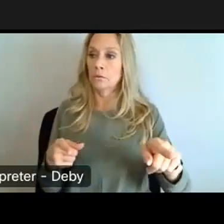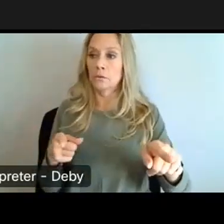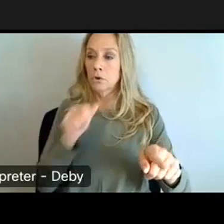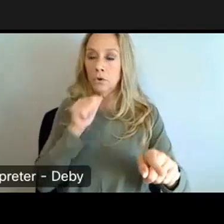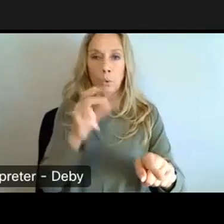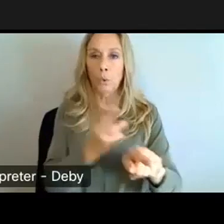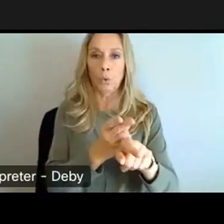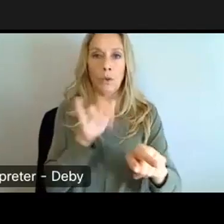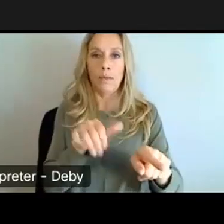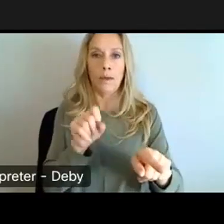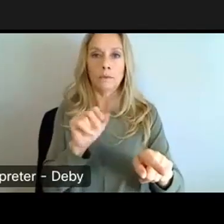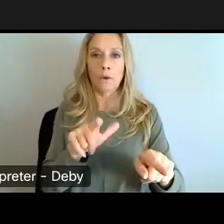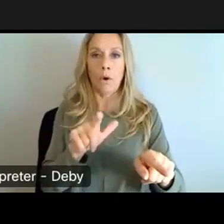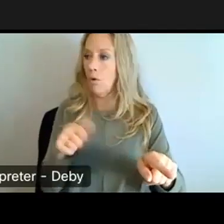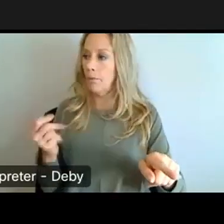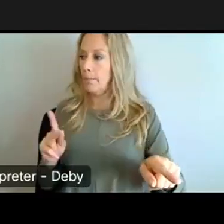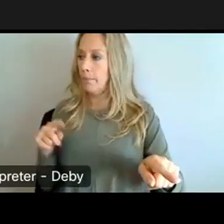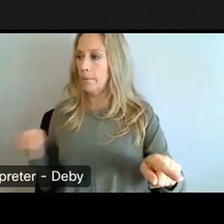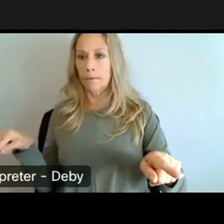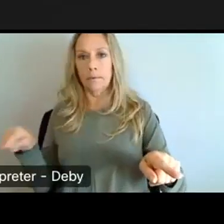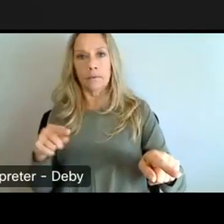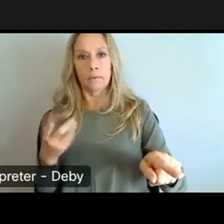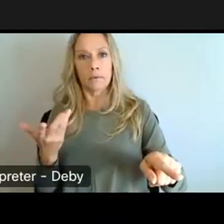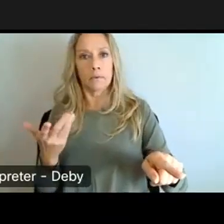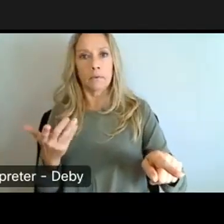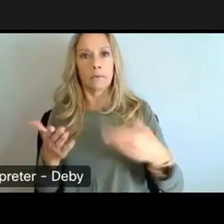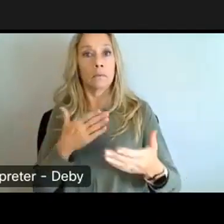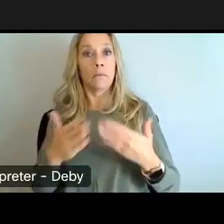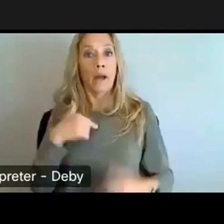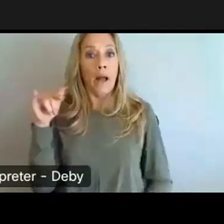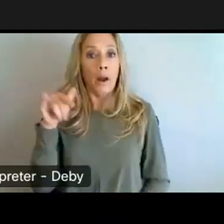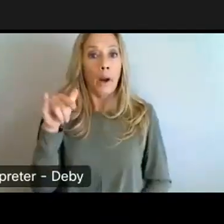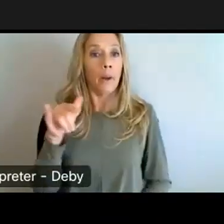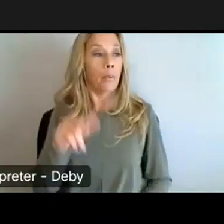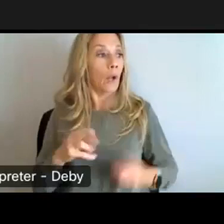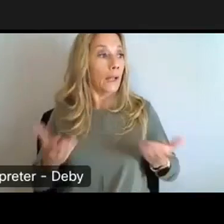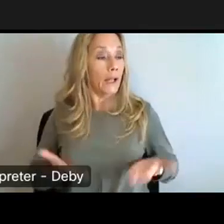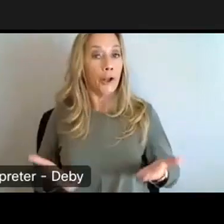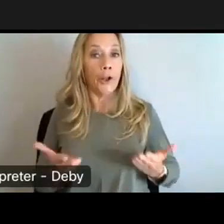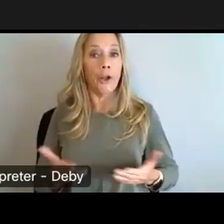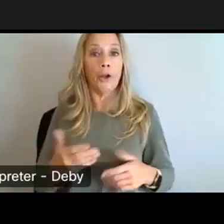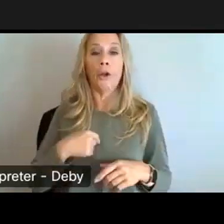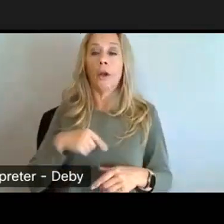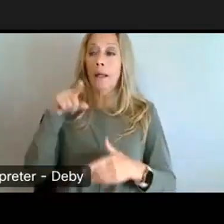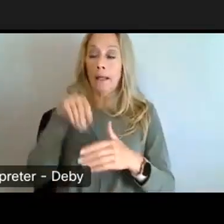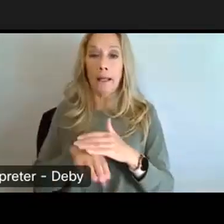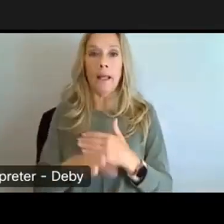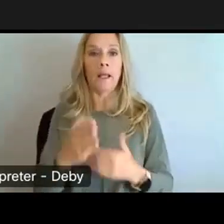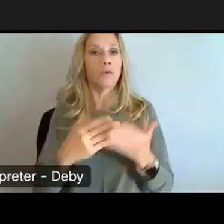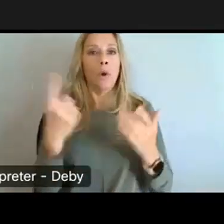Like, I know so whether I'm in an airport, I'm here, I always go in, somebody's always using